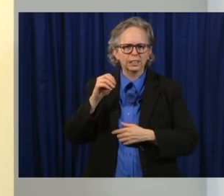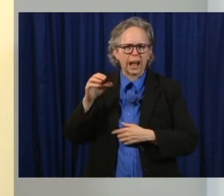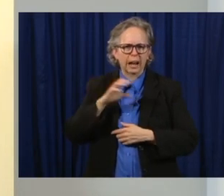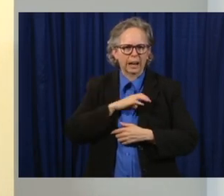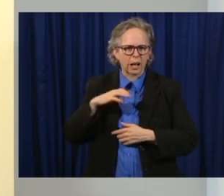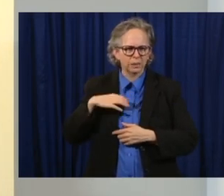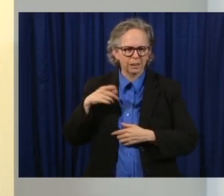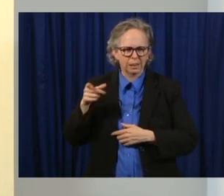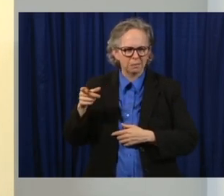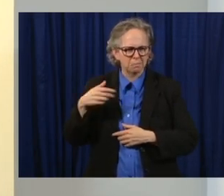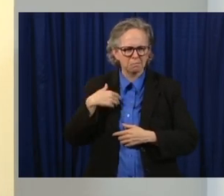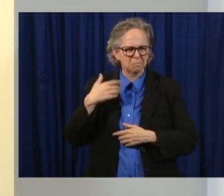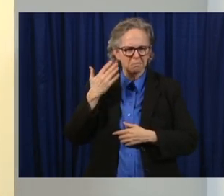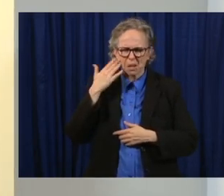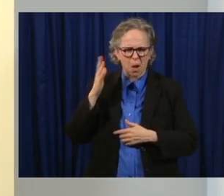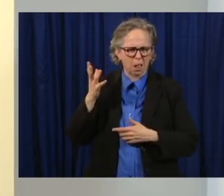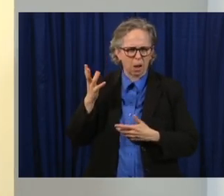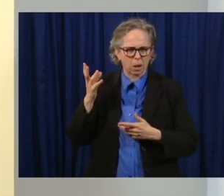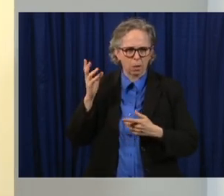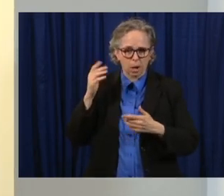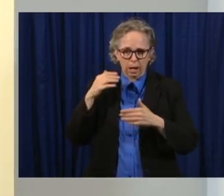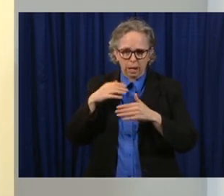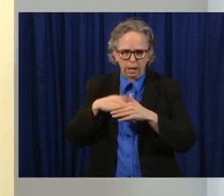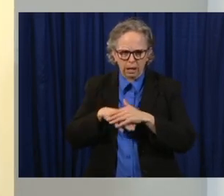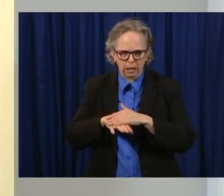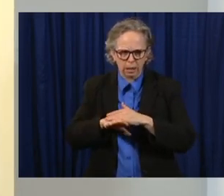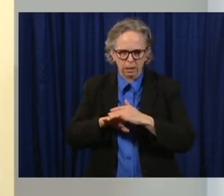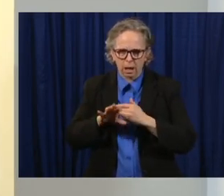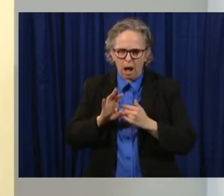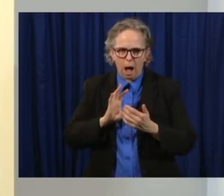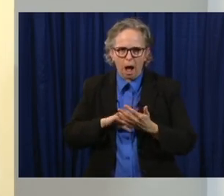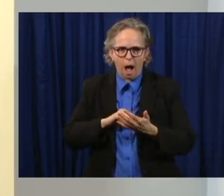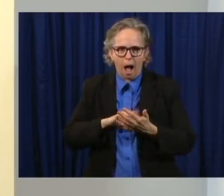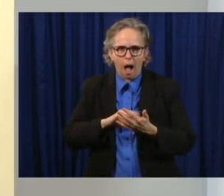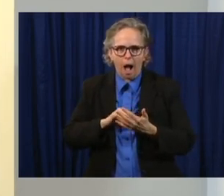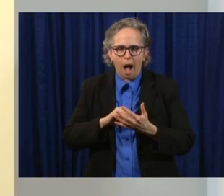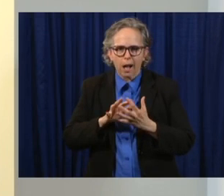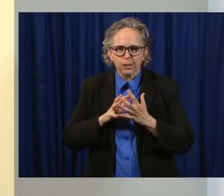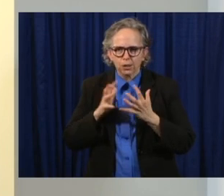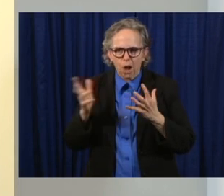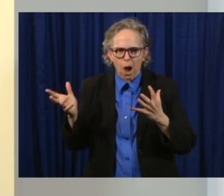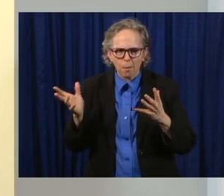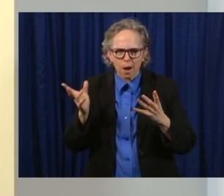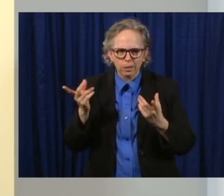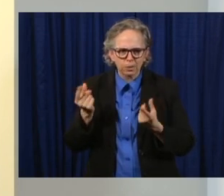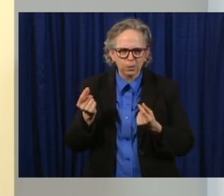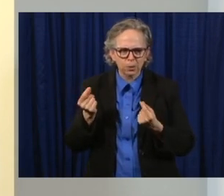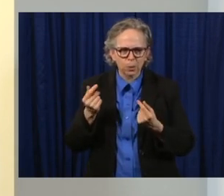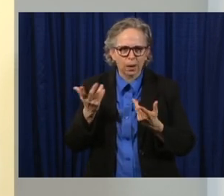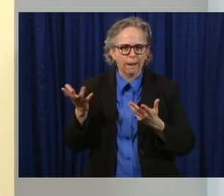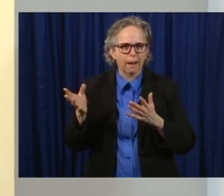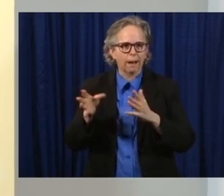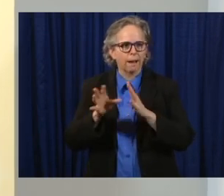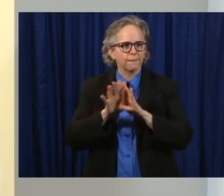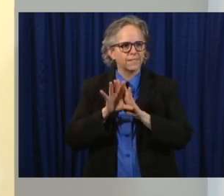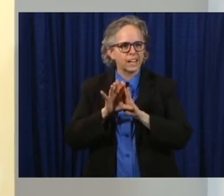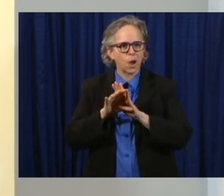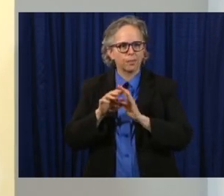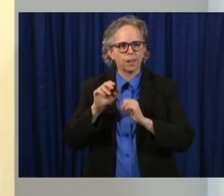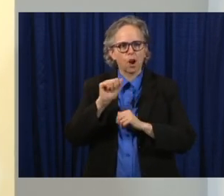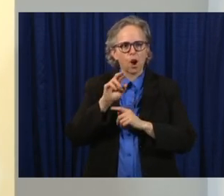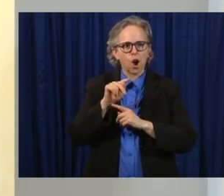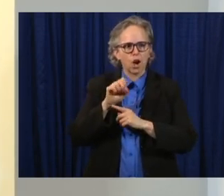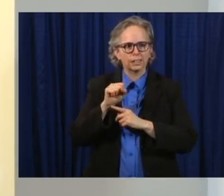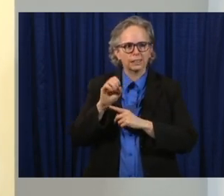I learned about it when I walked in here today because it's a video, the Arts Beacon of Light video, which my